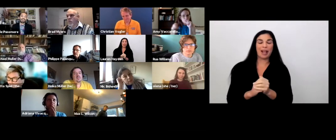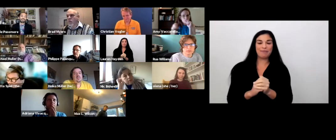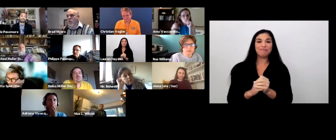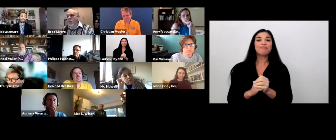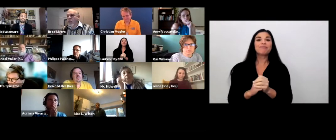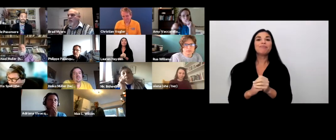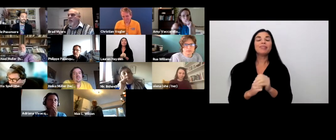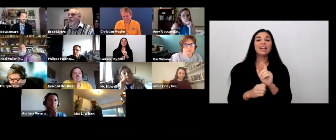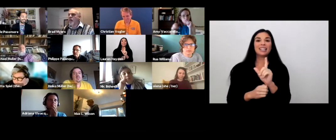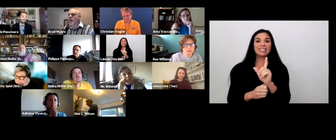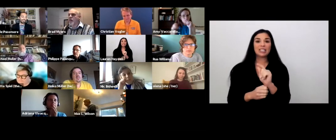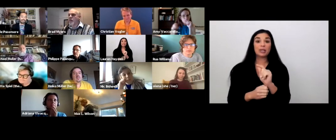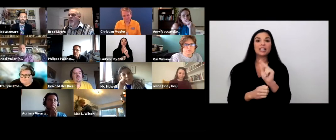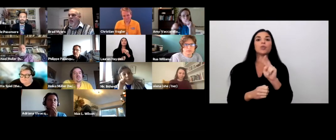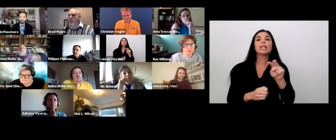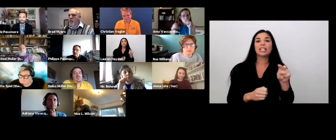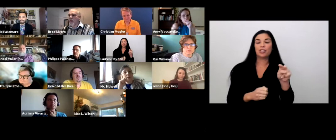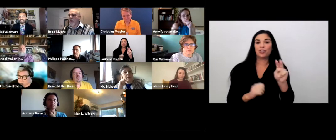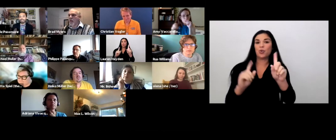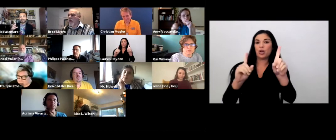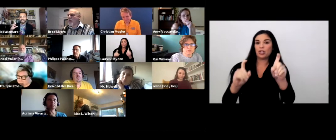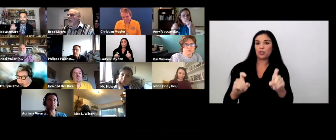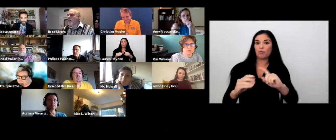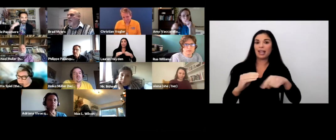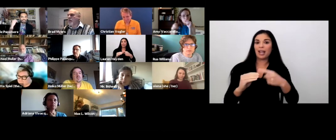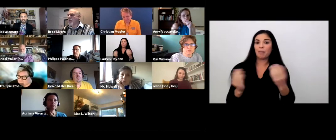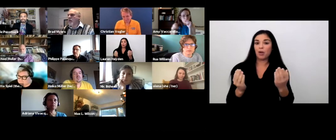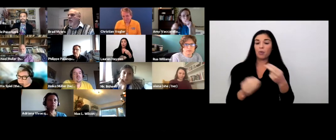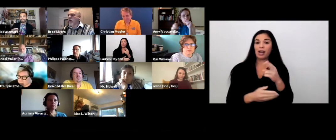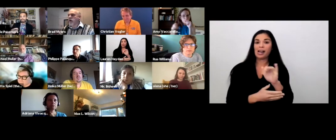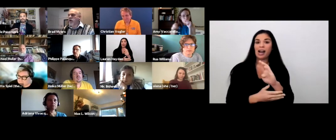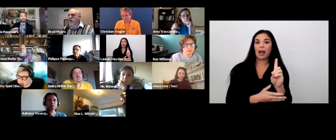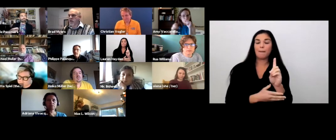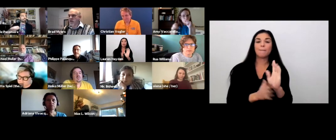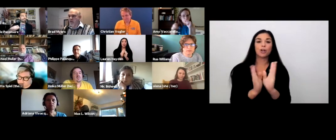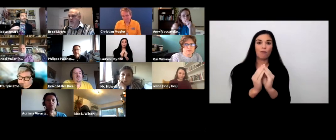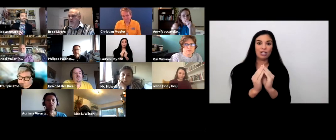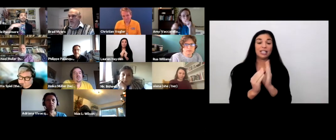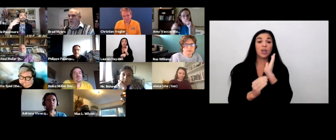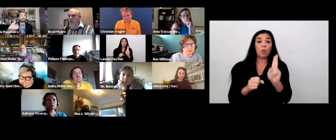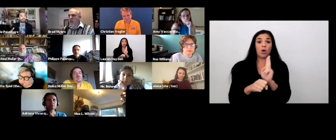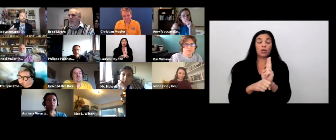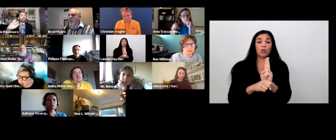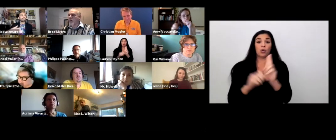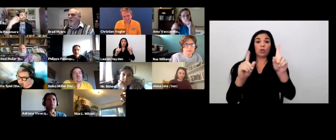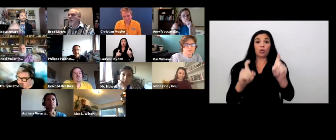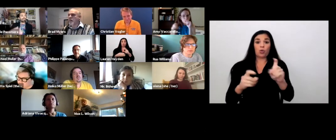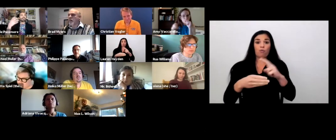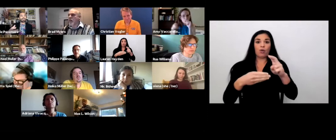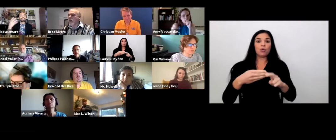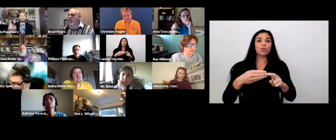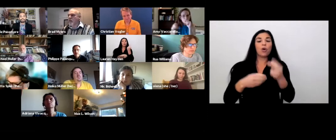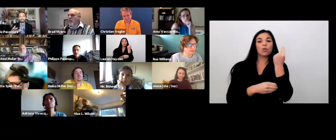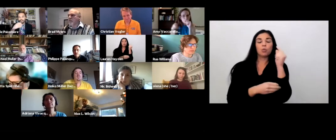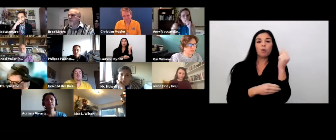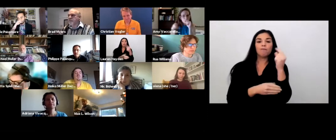2022 survey on hybrid conferences, and use this as a sort of example of where some of our